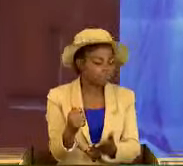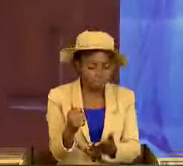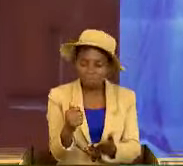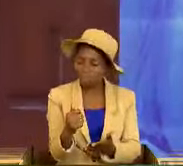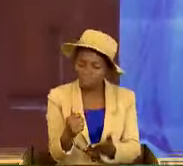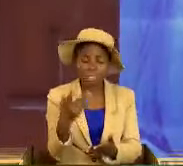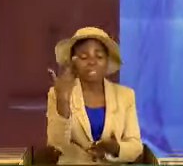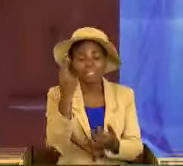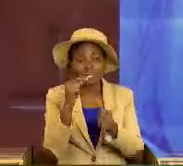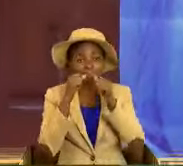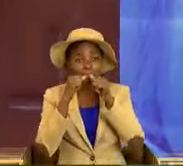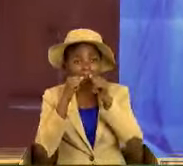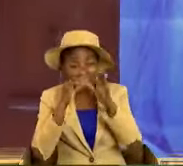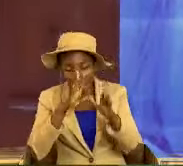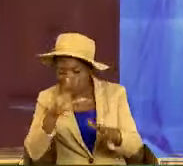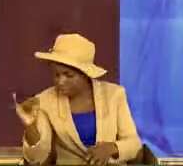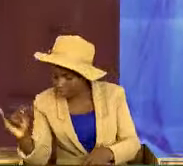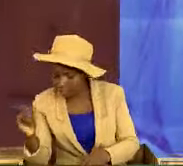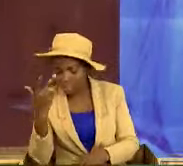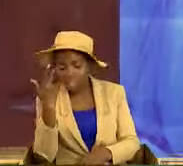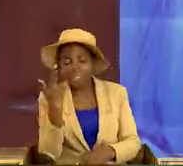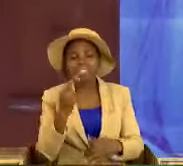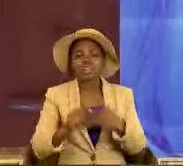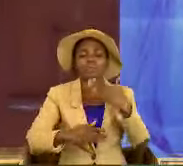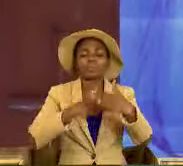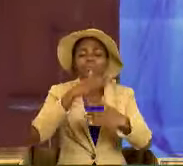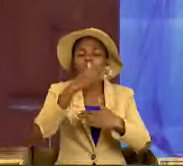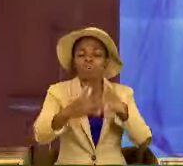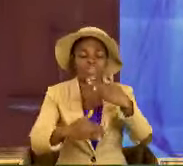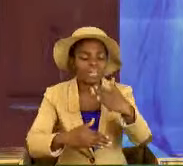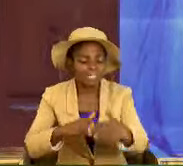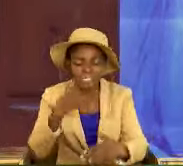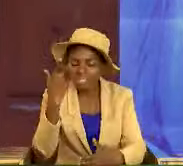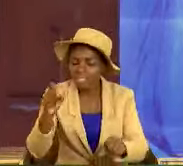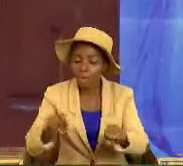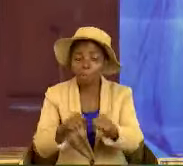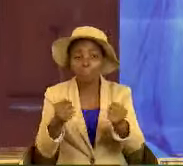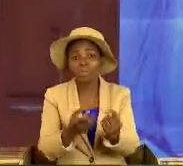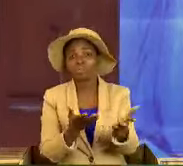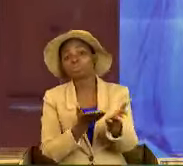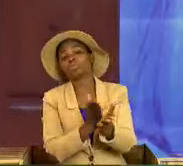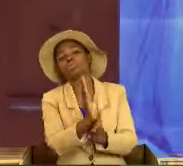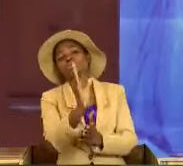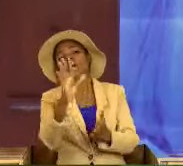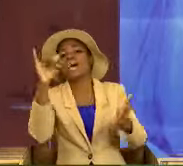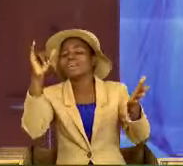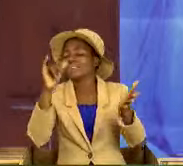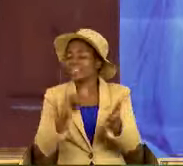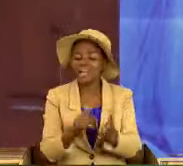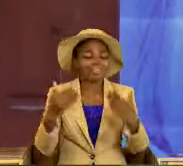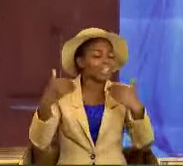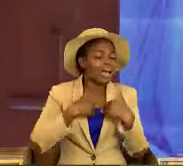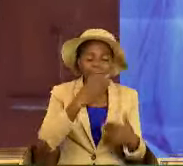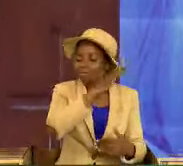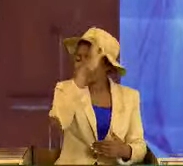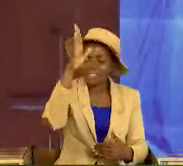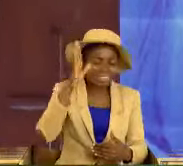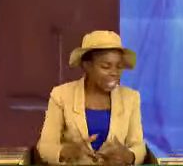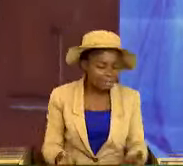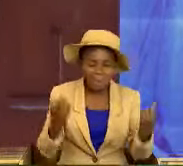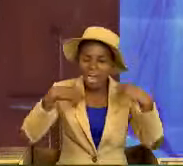the blessings the progress the breakthroughs that have never happened in your